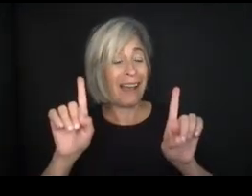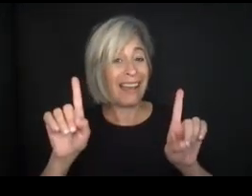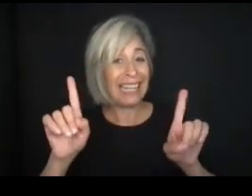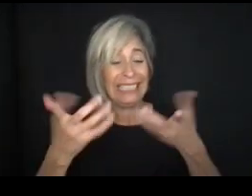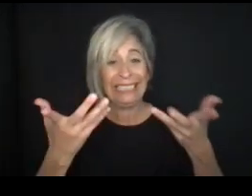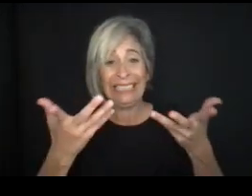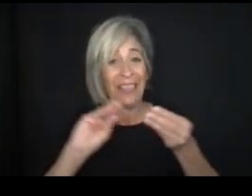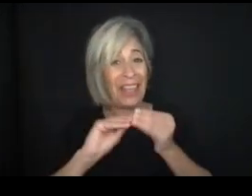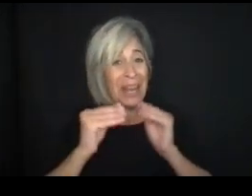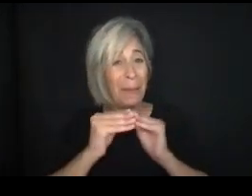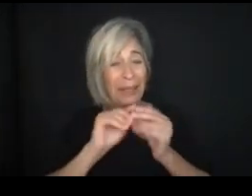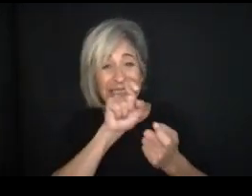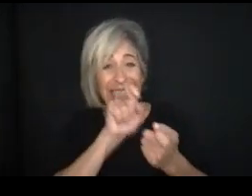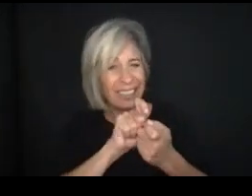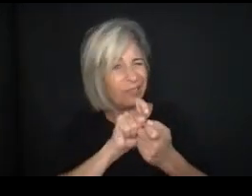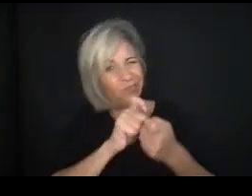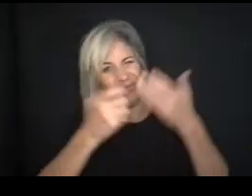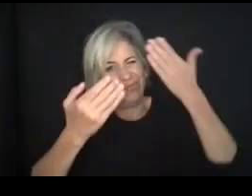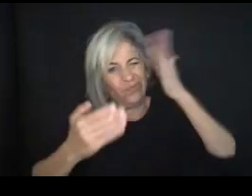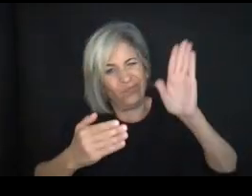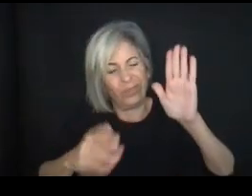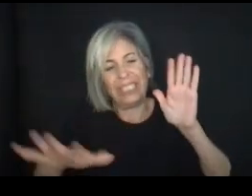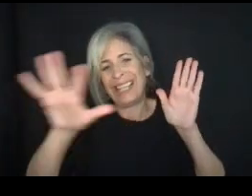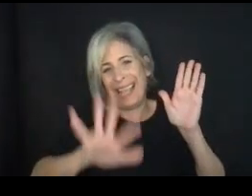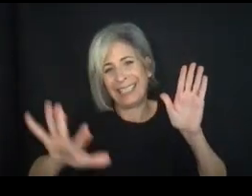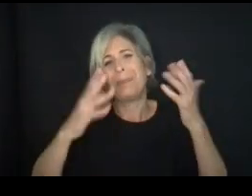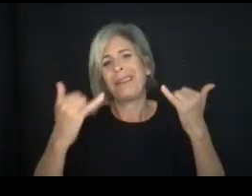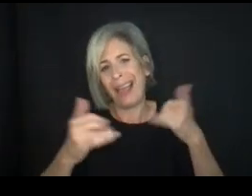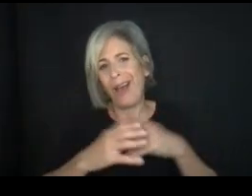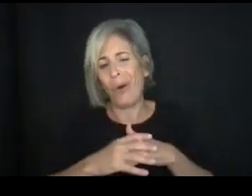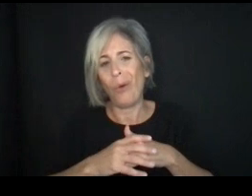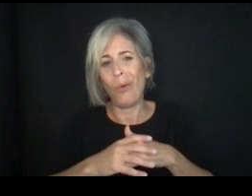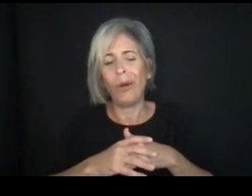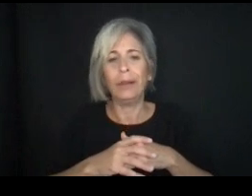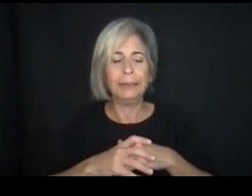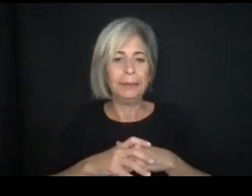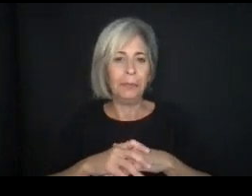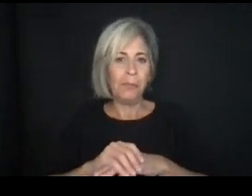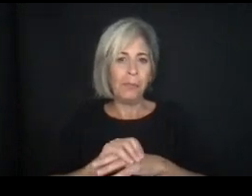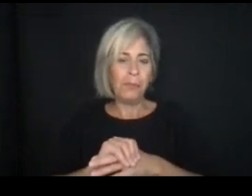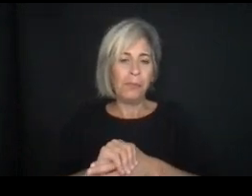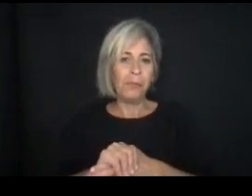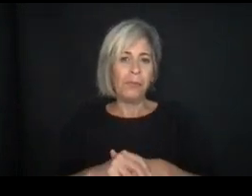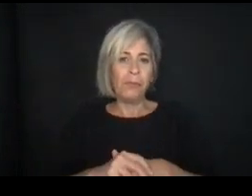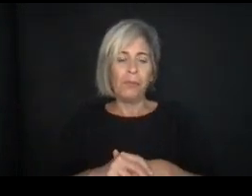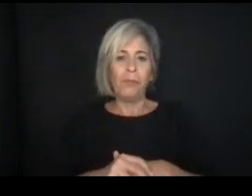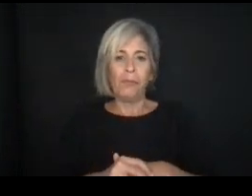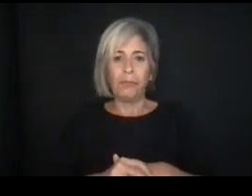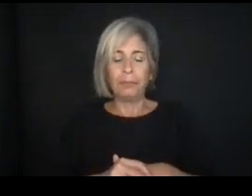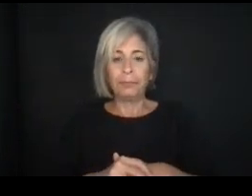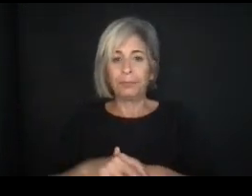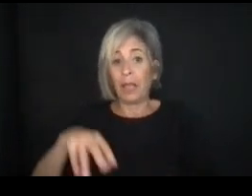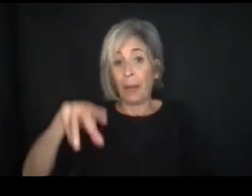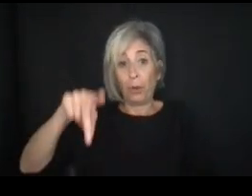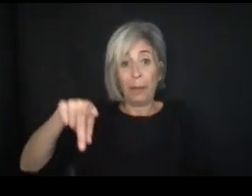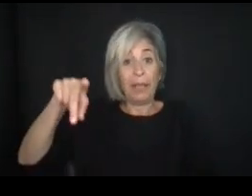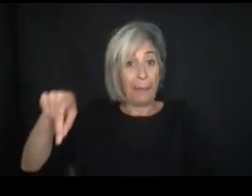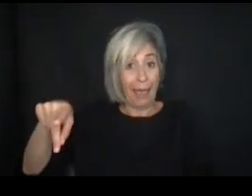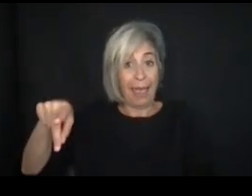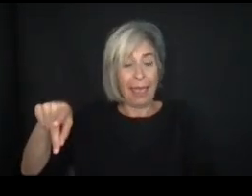number really is. That's just an estimate or what they're looking for the project at this point. Premium pay for